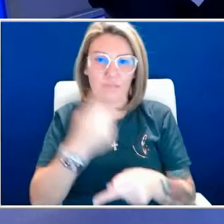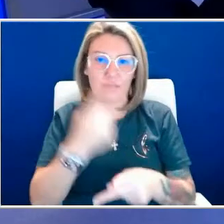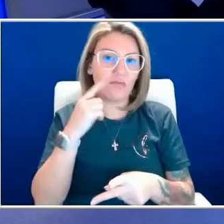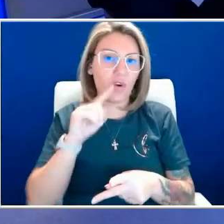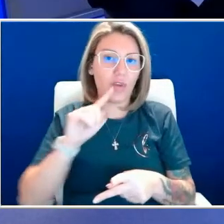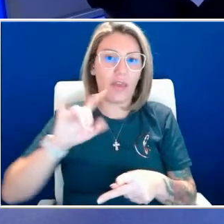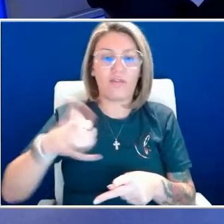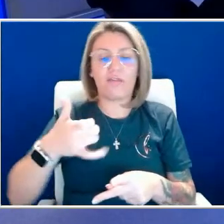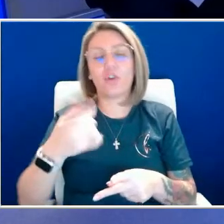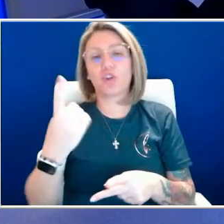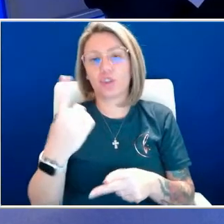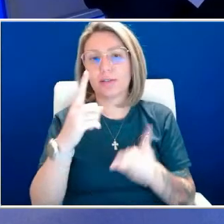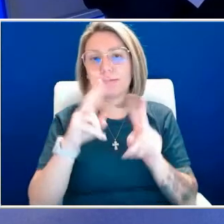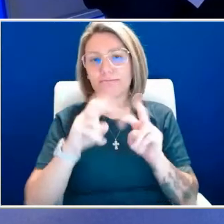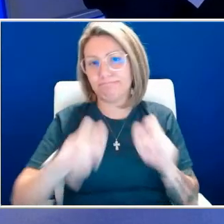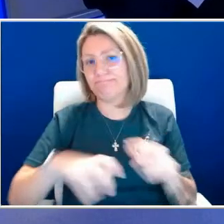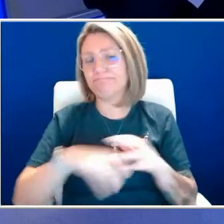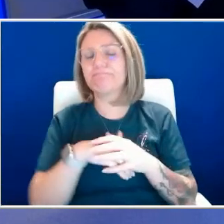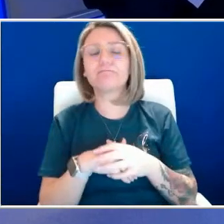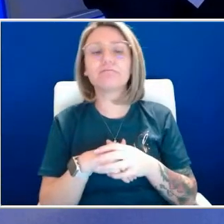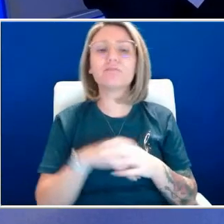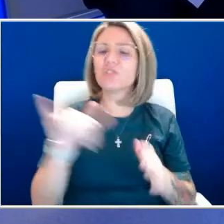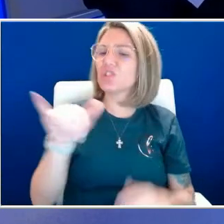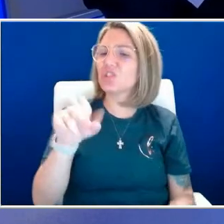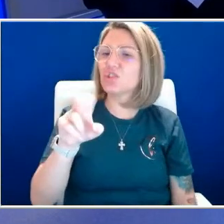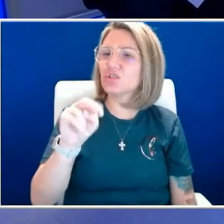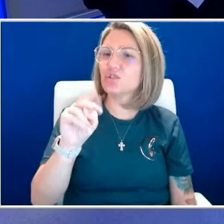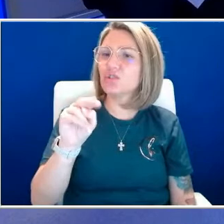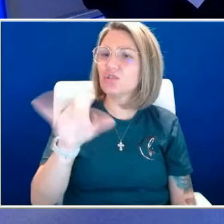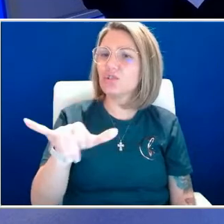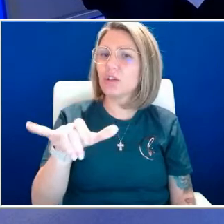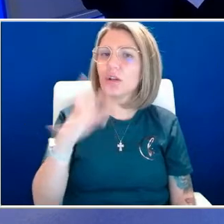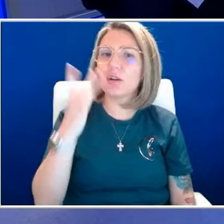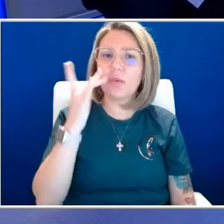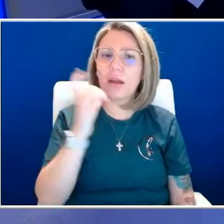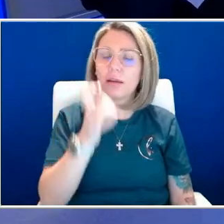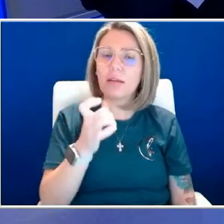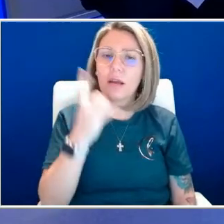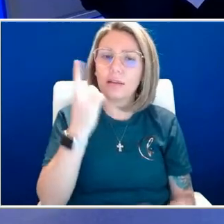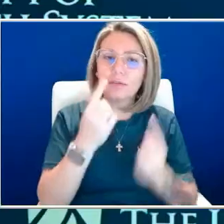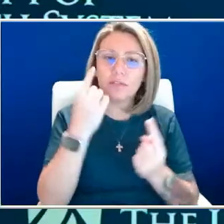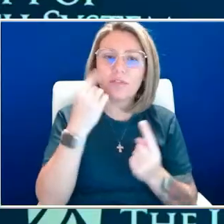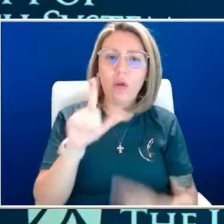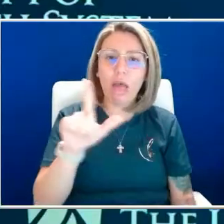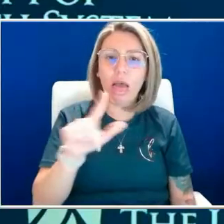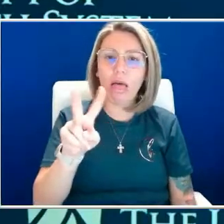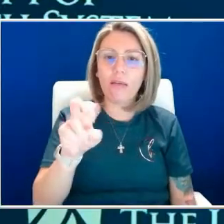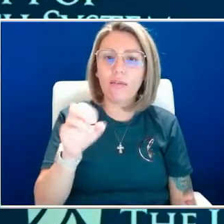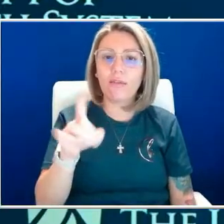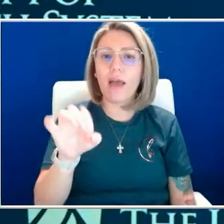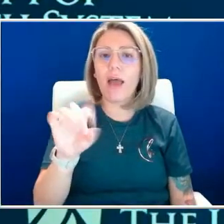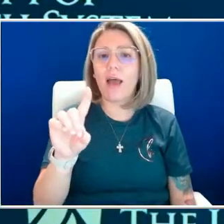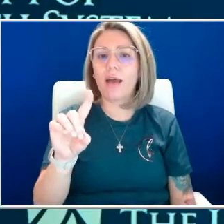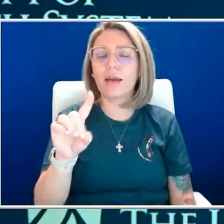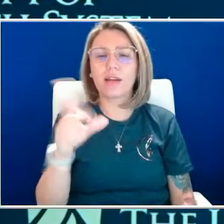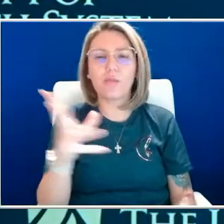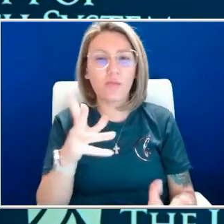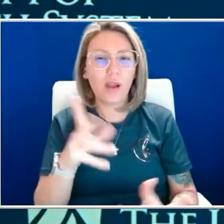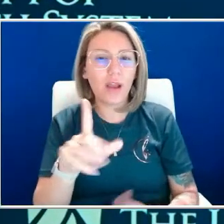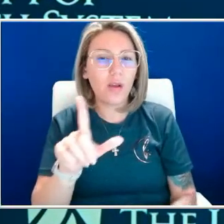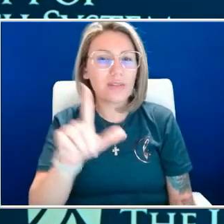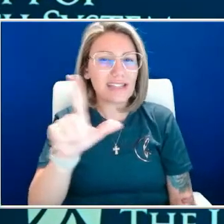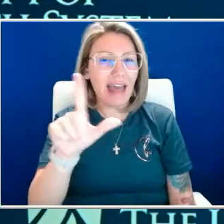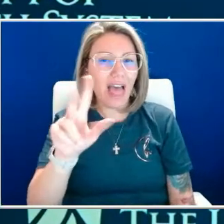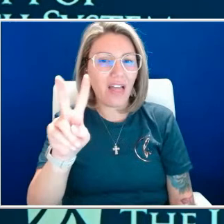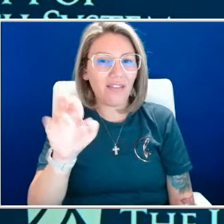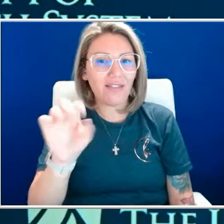to know, Dr. Shaw, why was Jackie not considered for an LVAD, or was she? Yeah, no, that's a great question. So, and tell people what an LVAD is, yeah, so they understand. LVAD